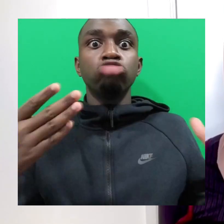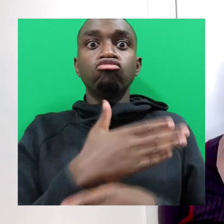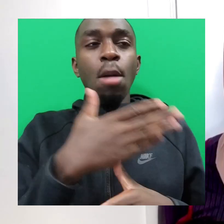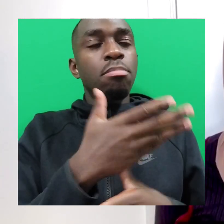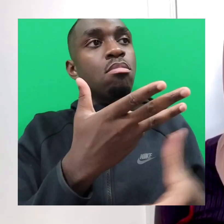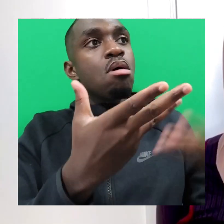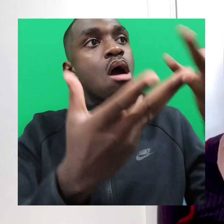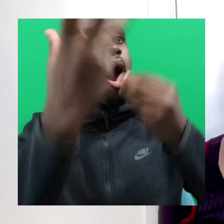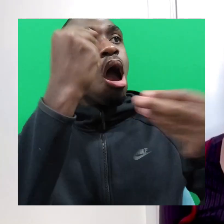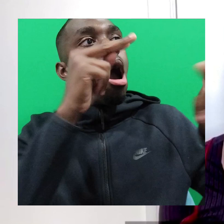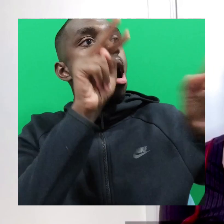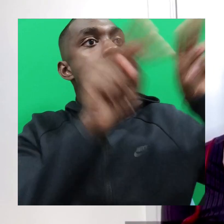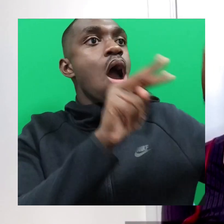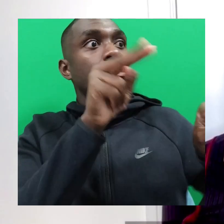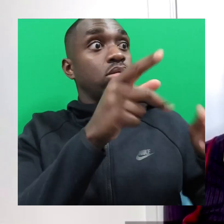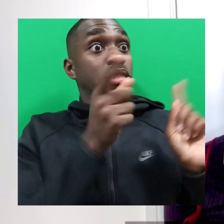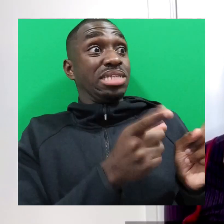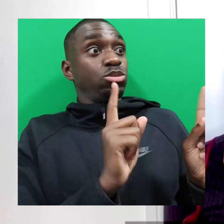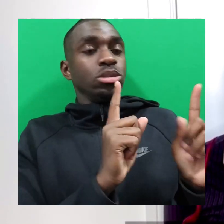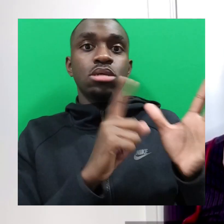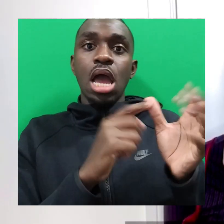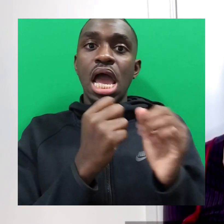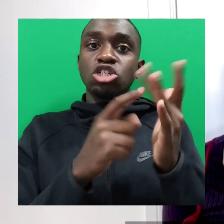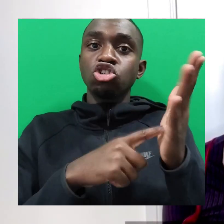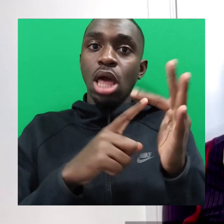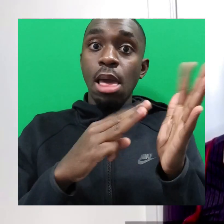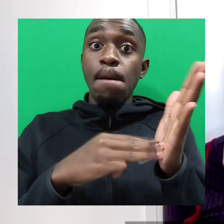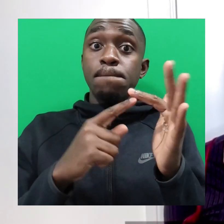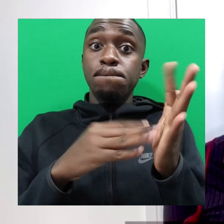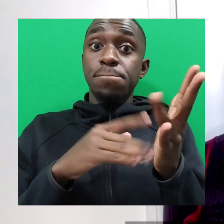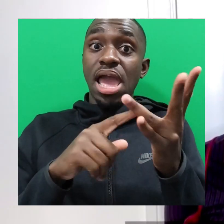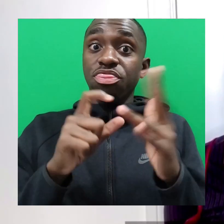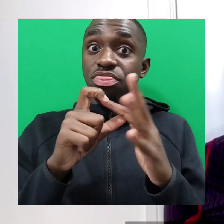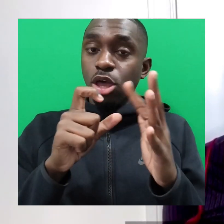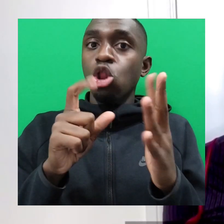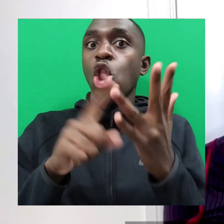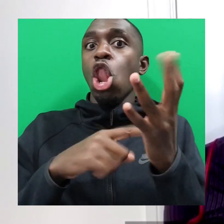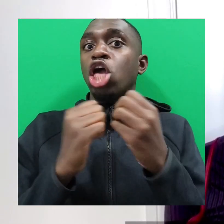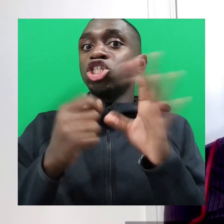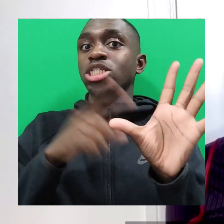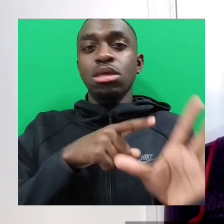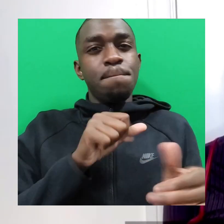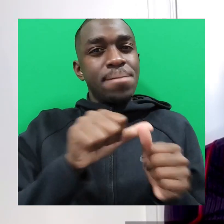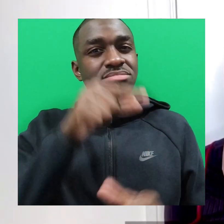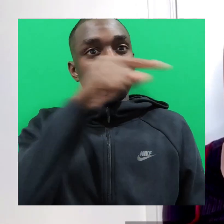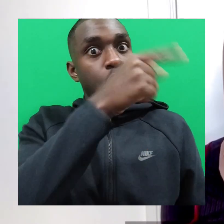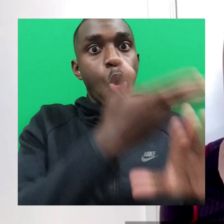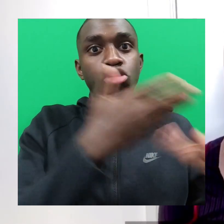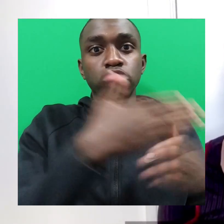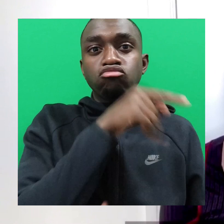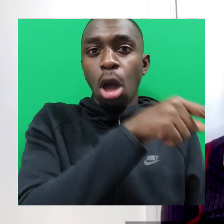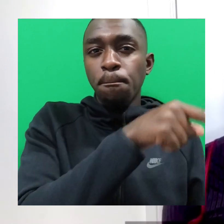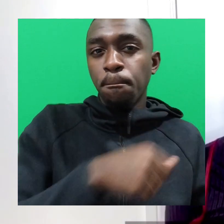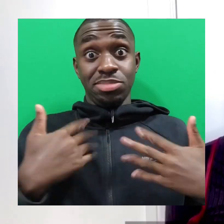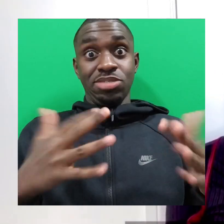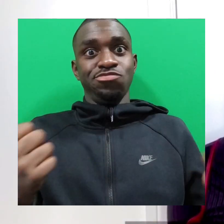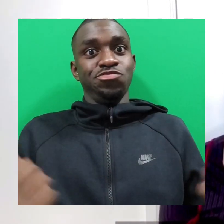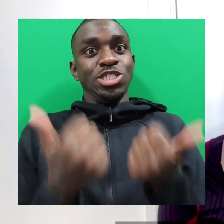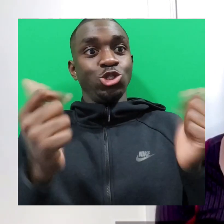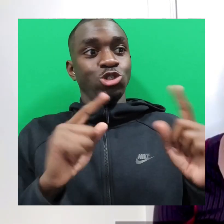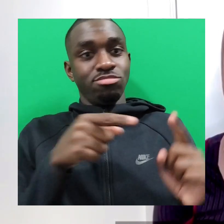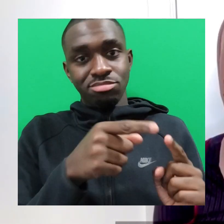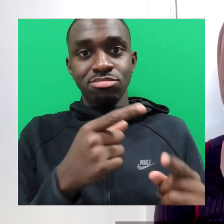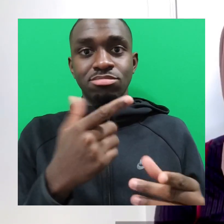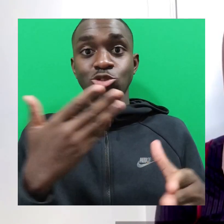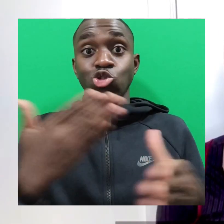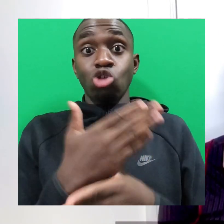to do that on the job because Agile Methodology is something that you apply in terms of your workflow. So yeah, so I